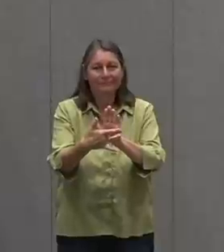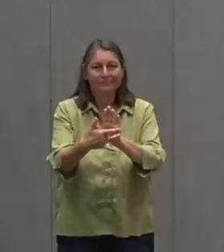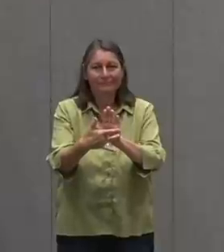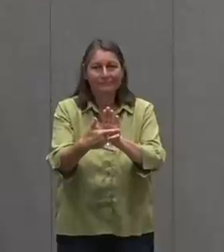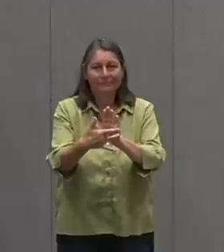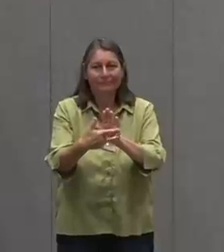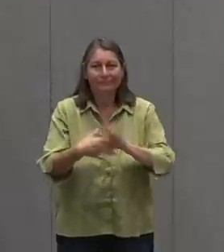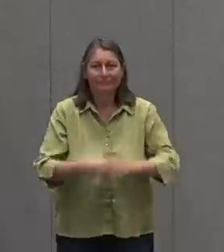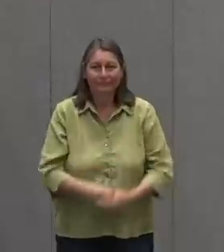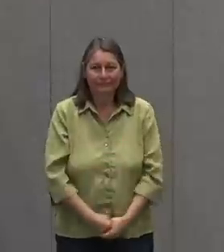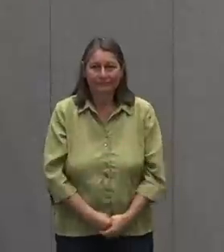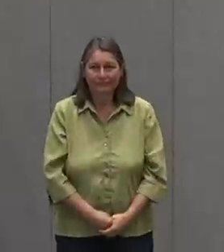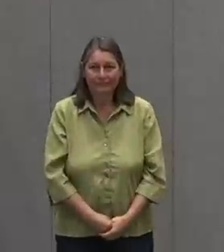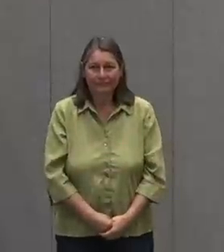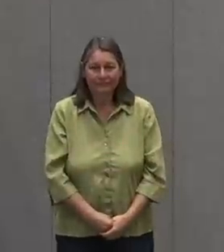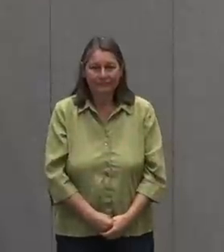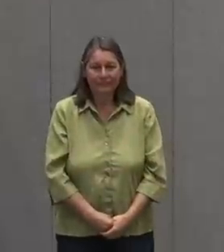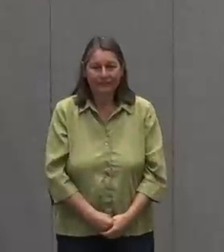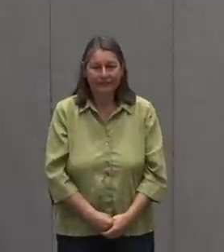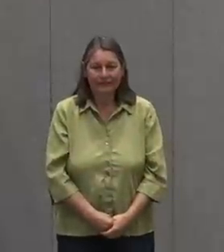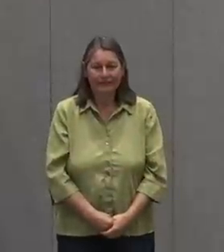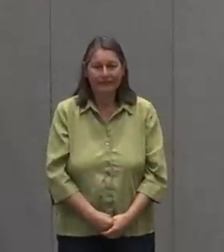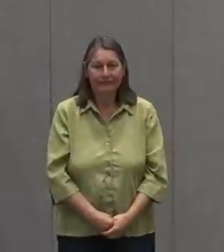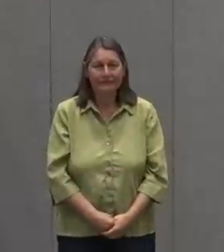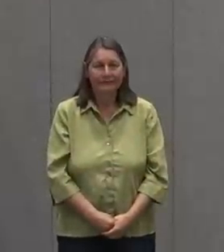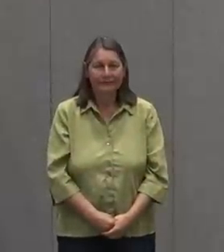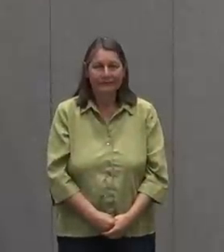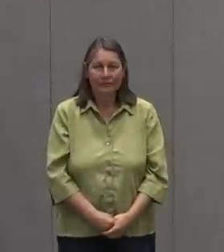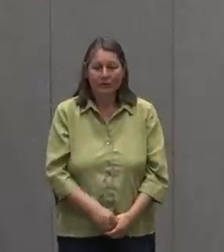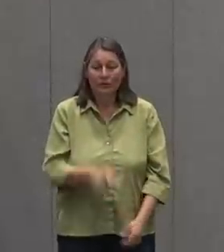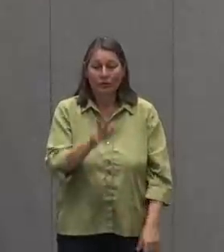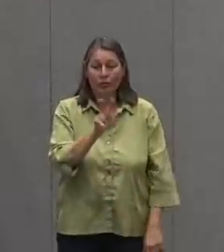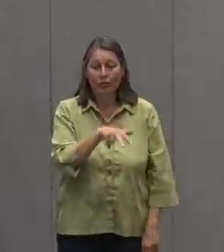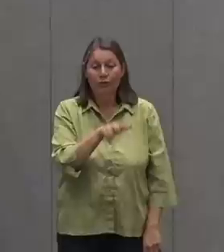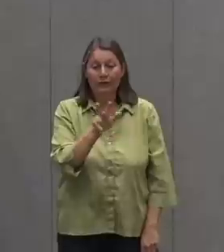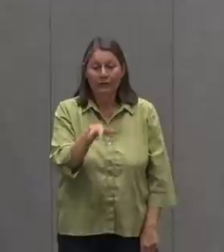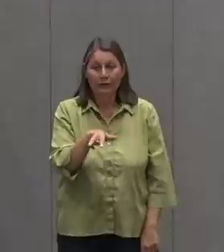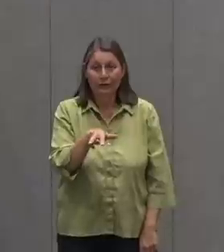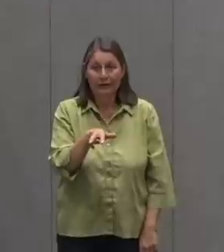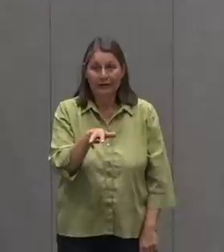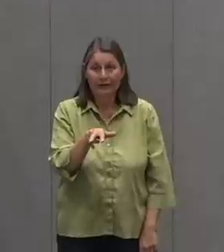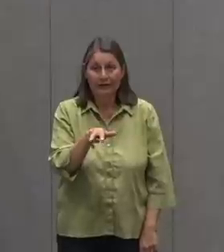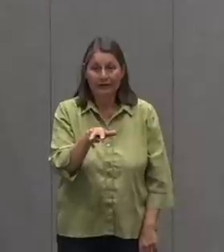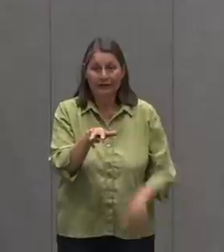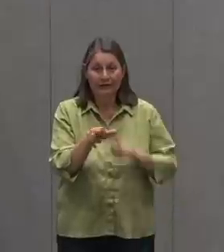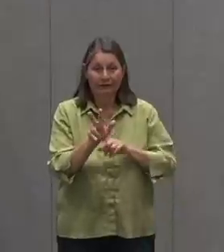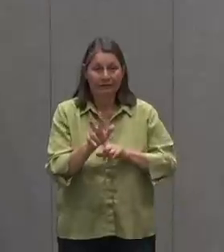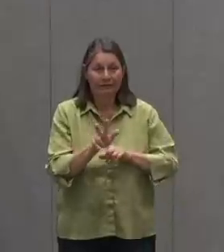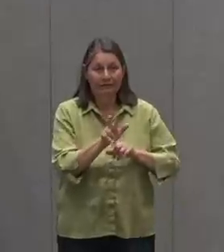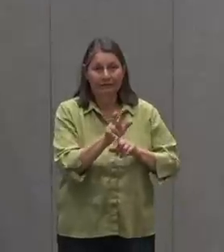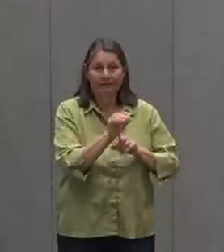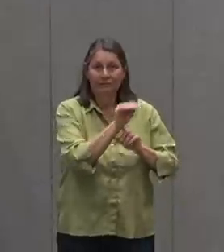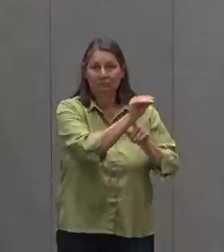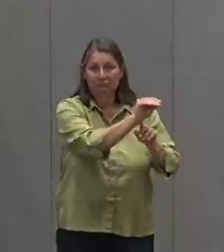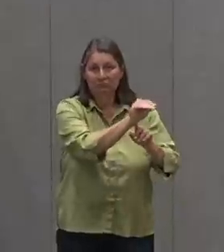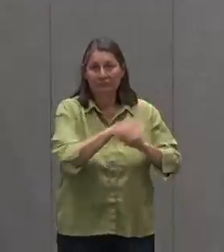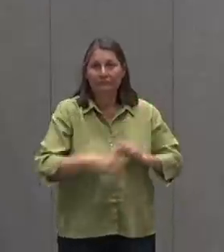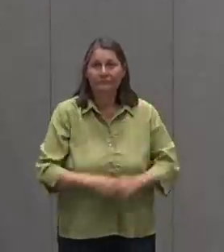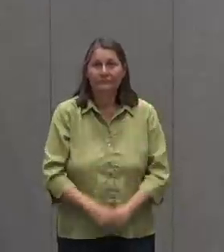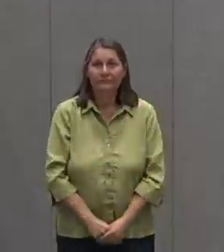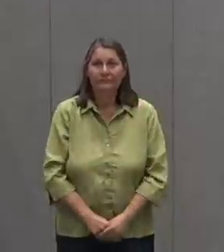Okay, so that 30 is going to go there. 33 is going to go over here.